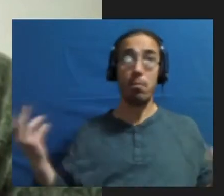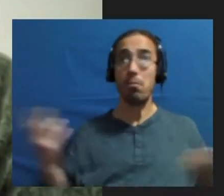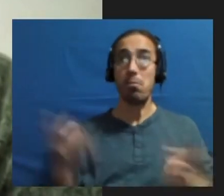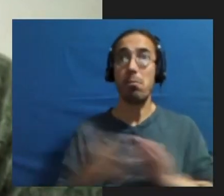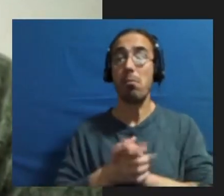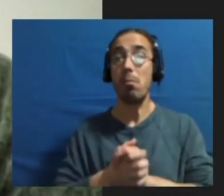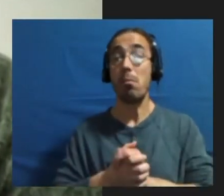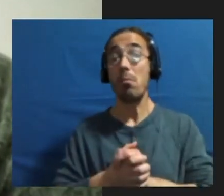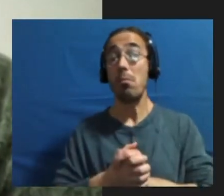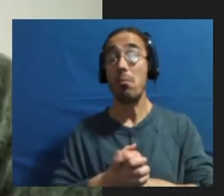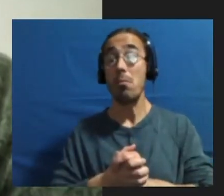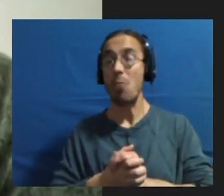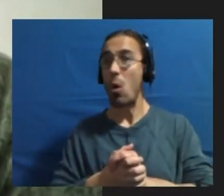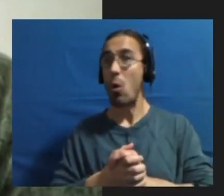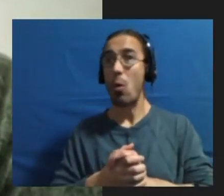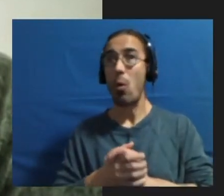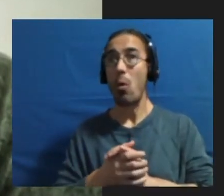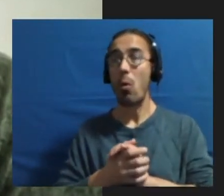Now